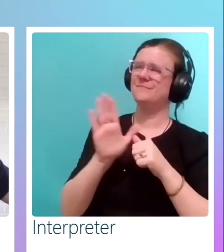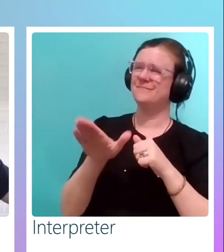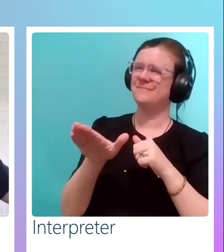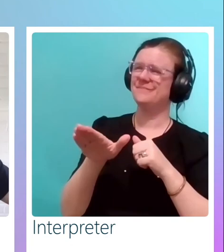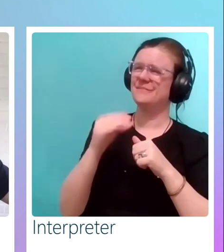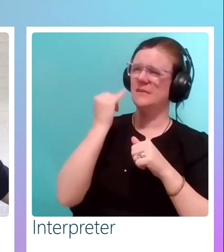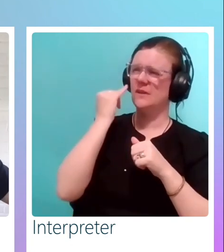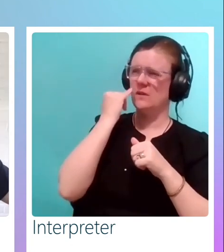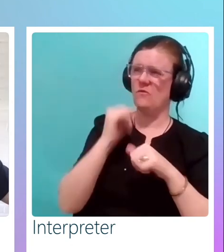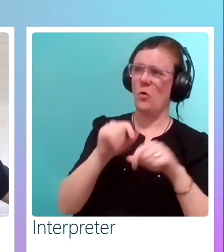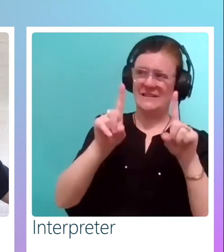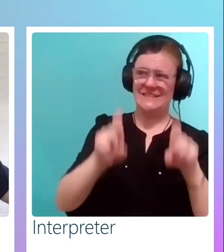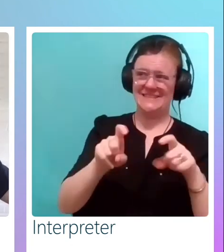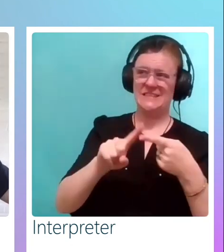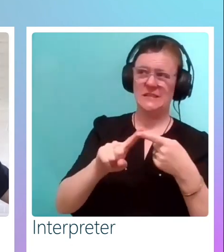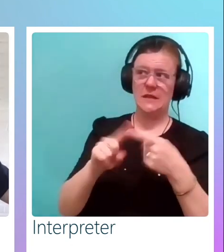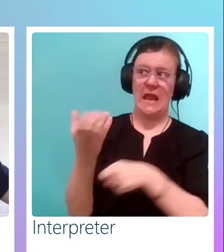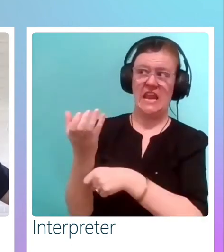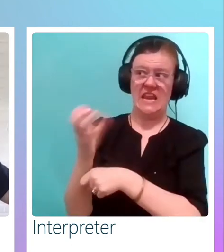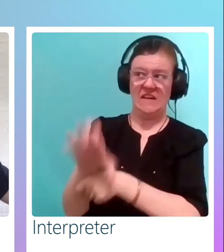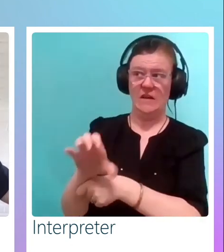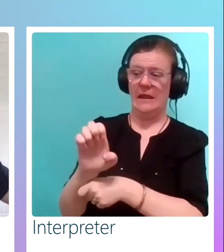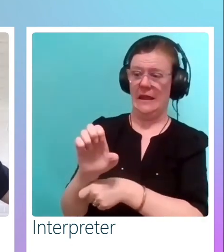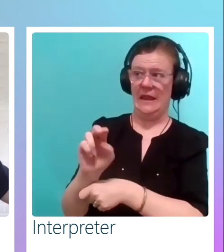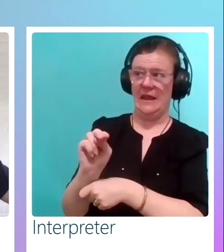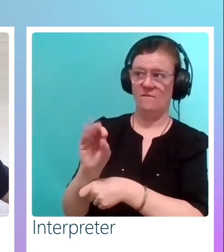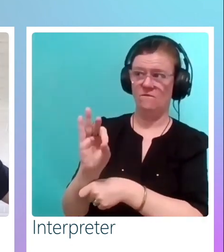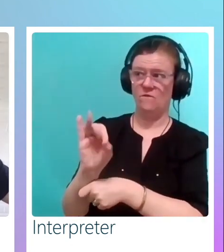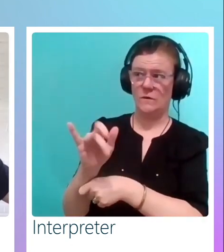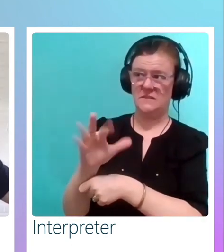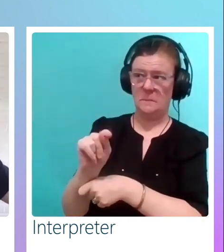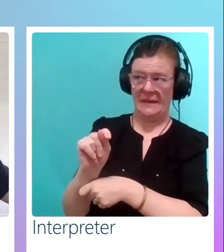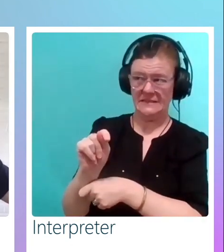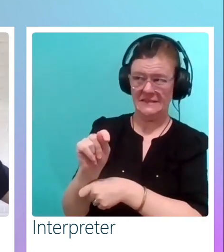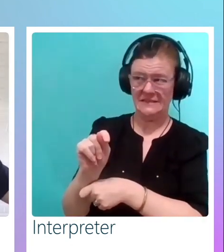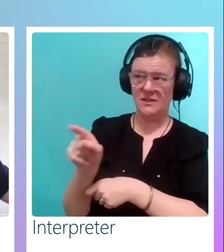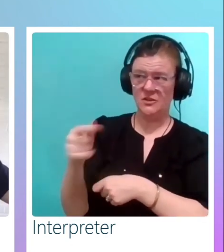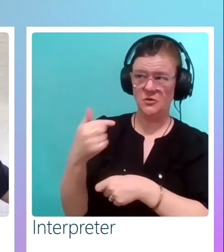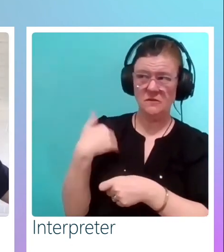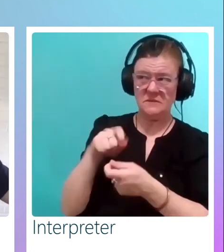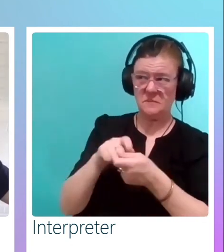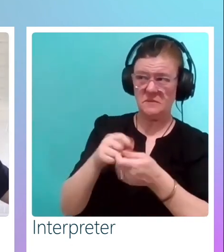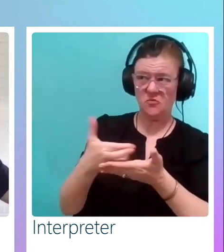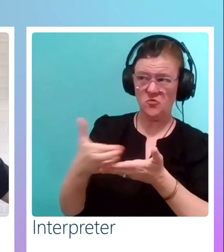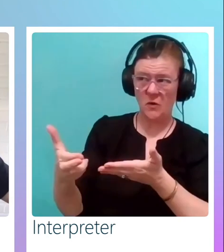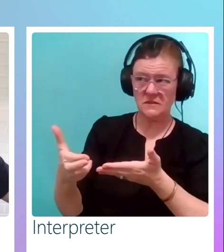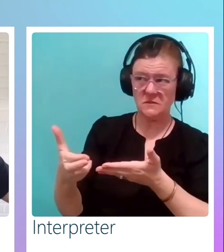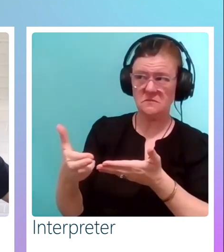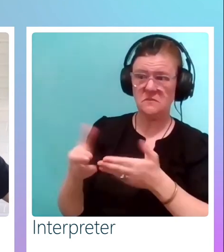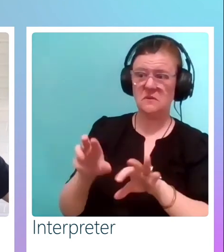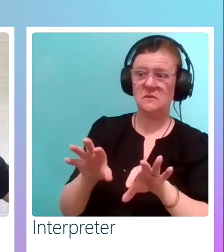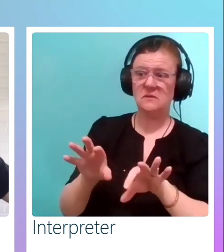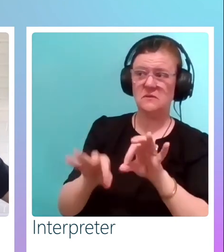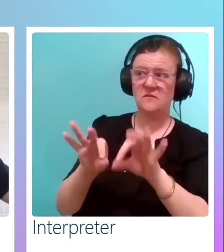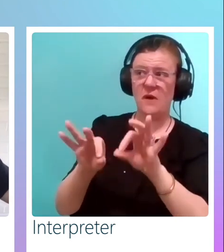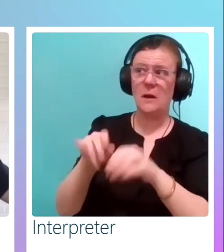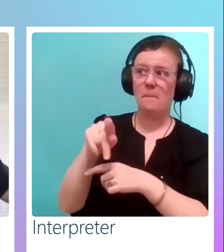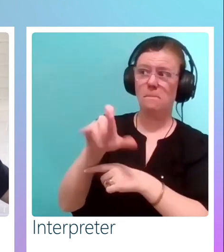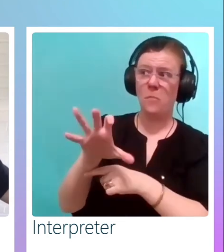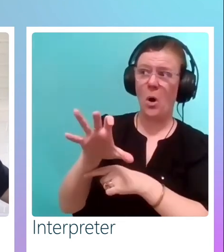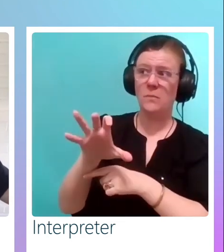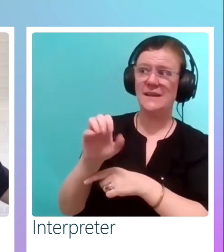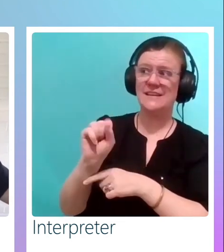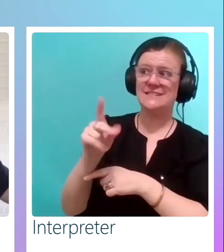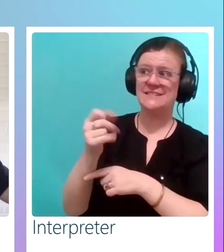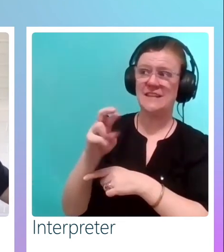and enforcement, is there an openly available resource you can use to discover all public sector